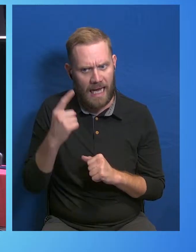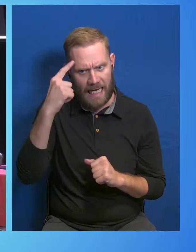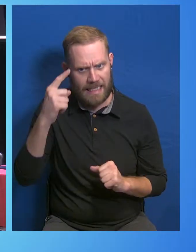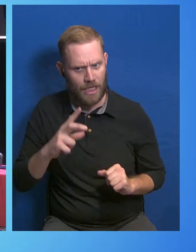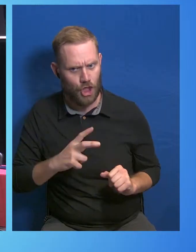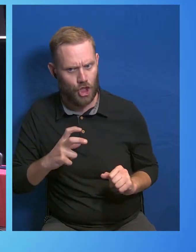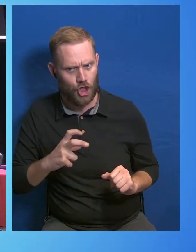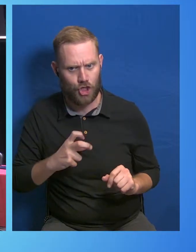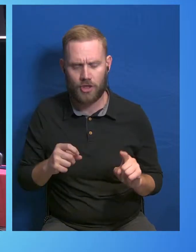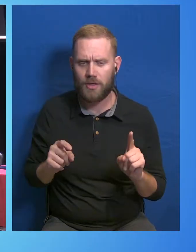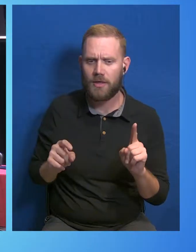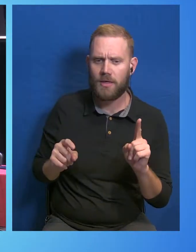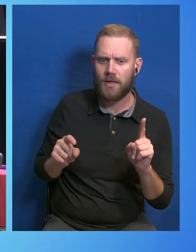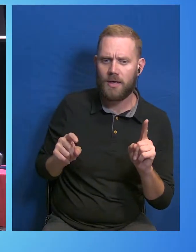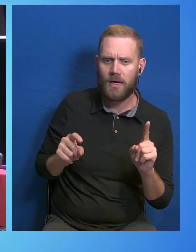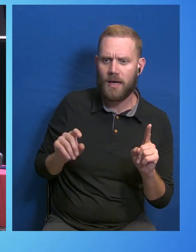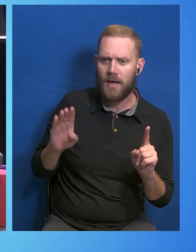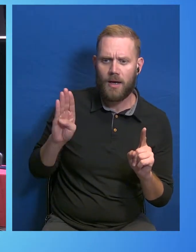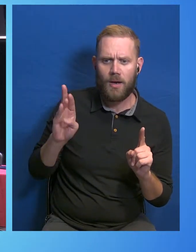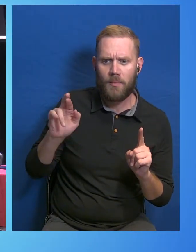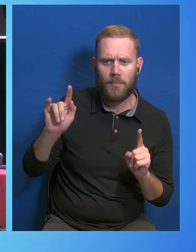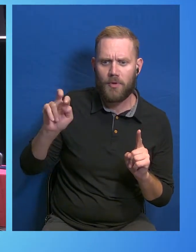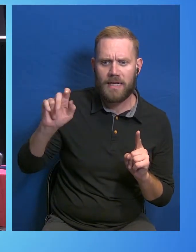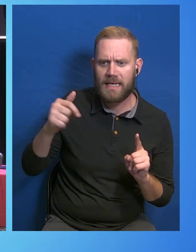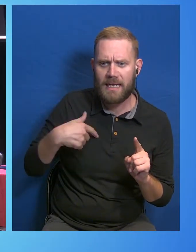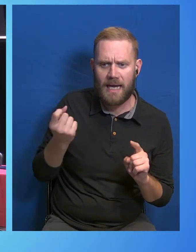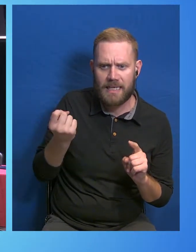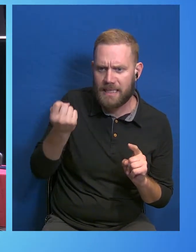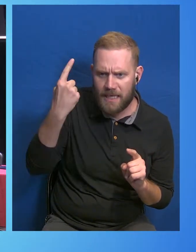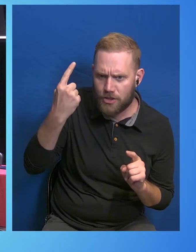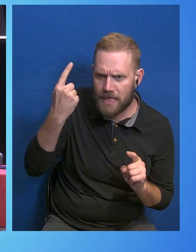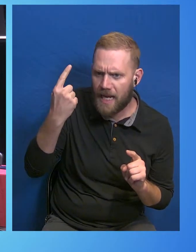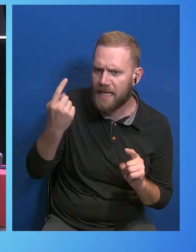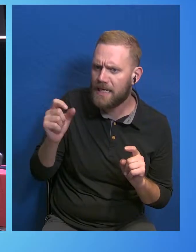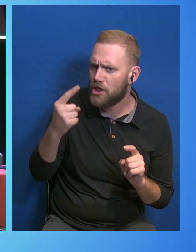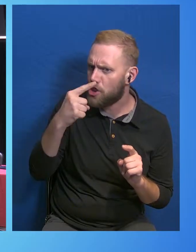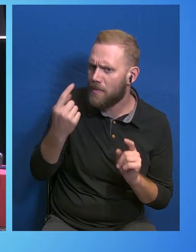I'm sorry, I didn't hear that. Can you repeat?